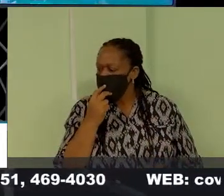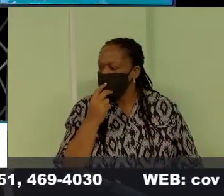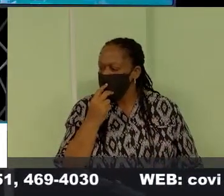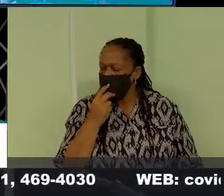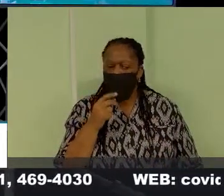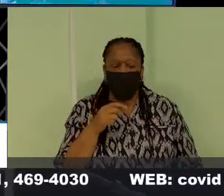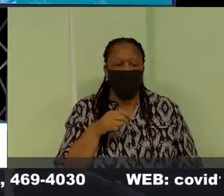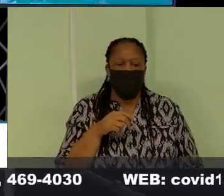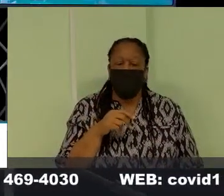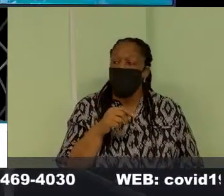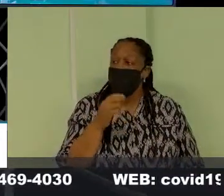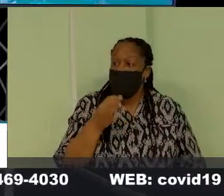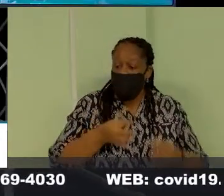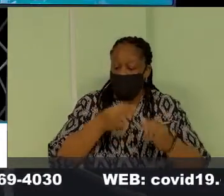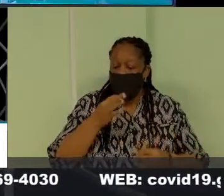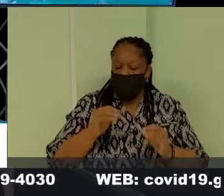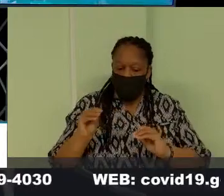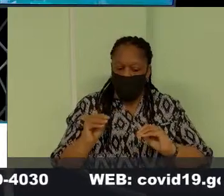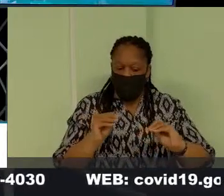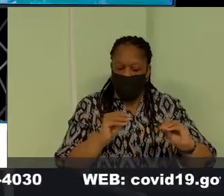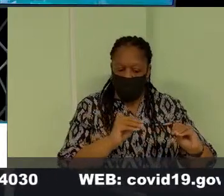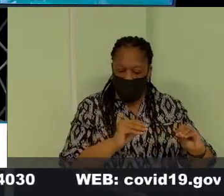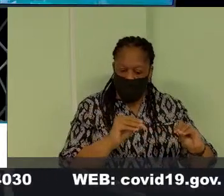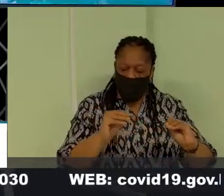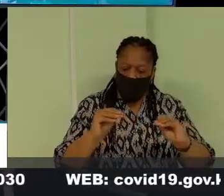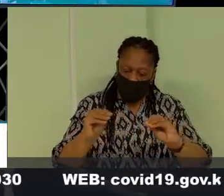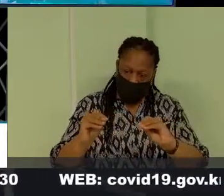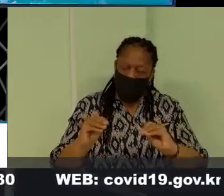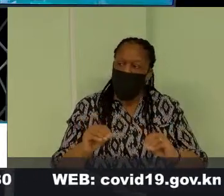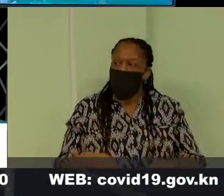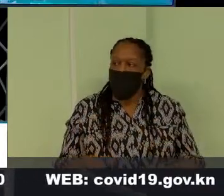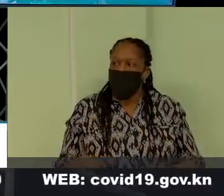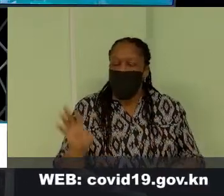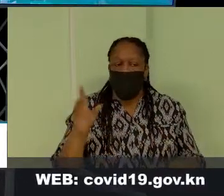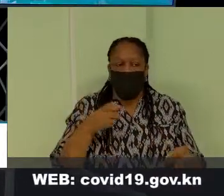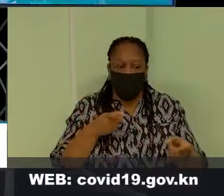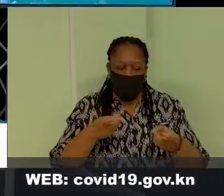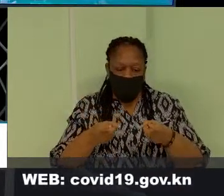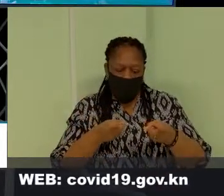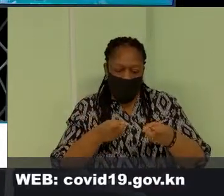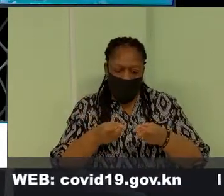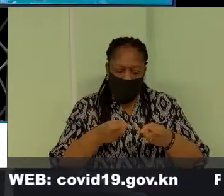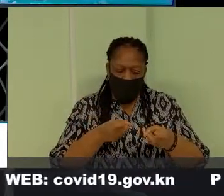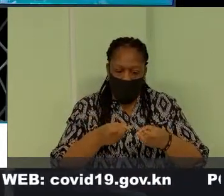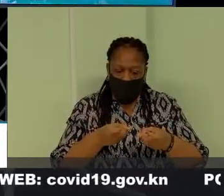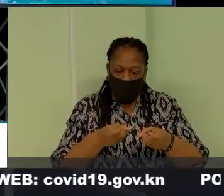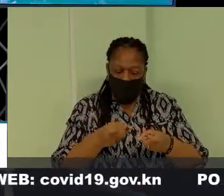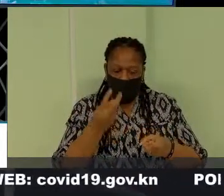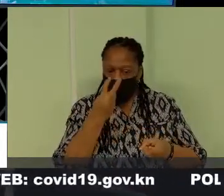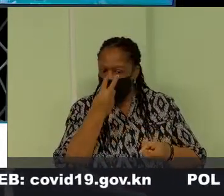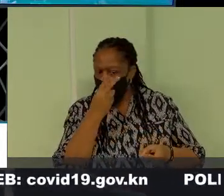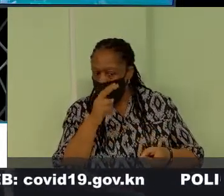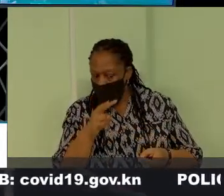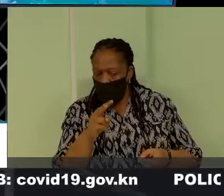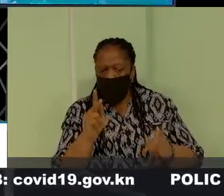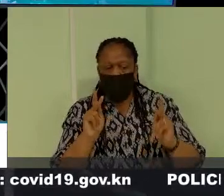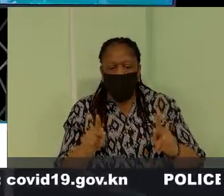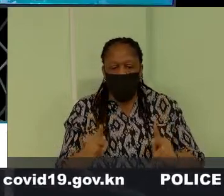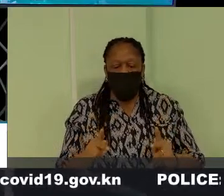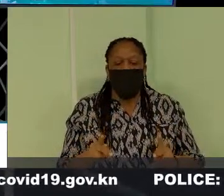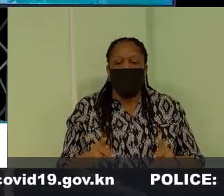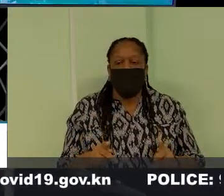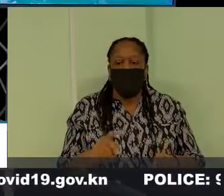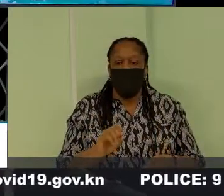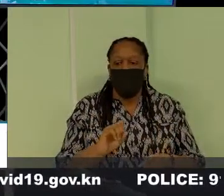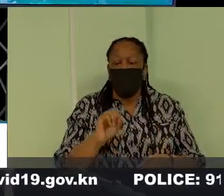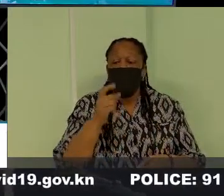we will utilize this tool to help us to monitor incoming travelers,